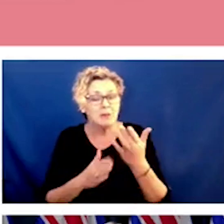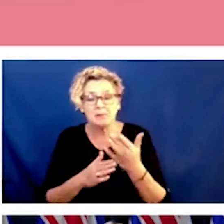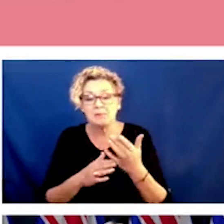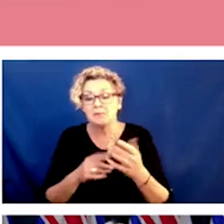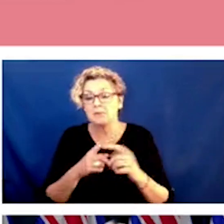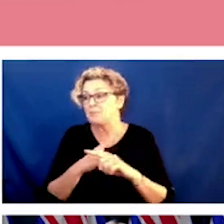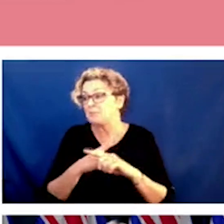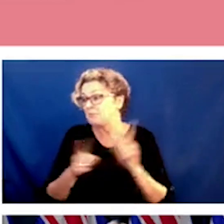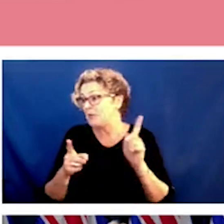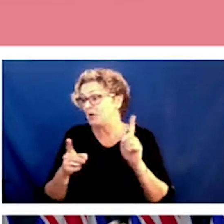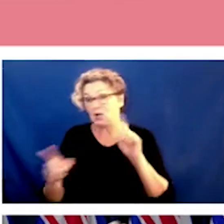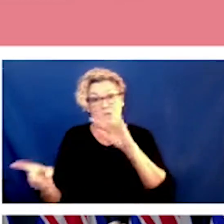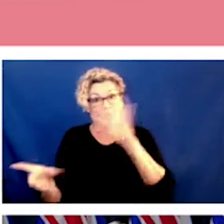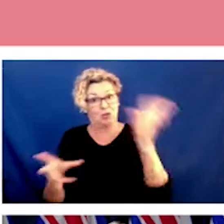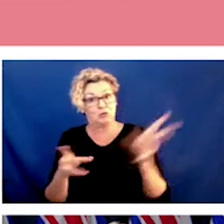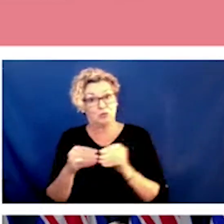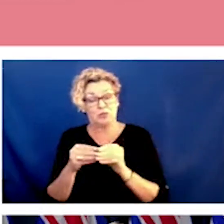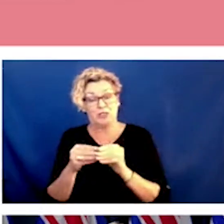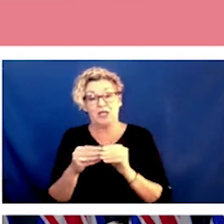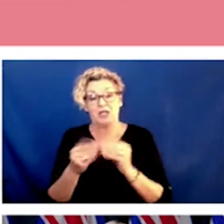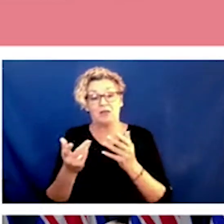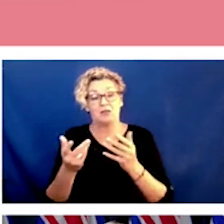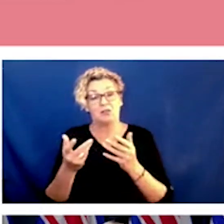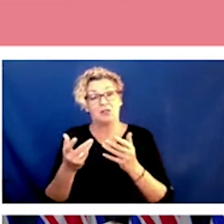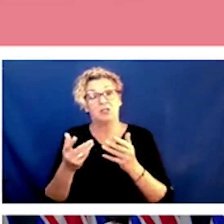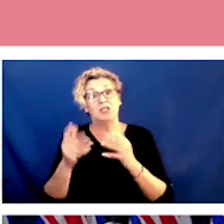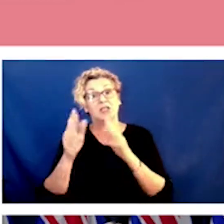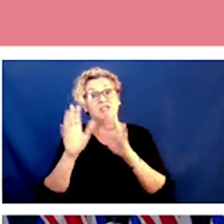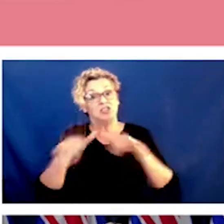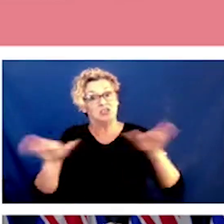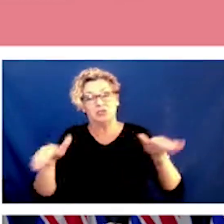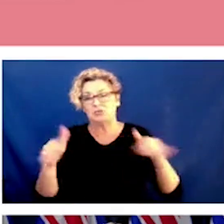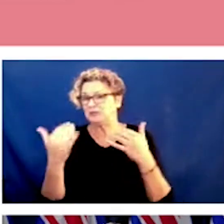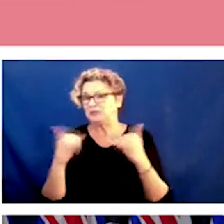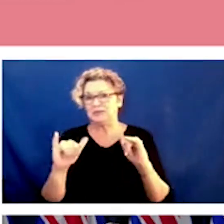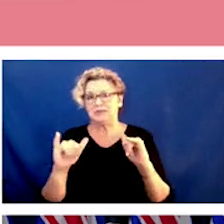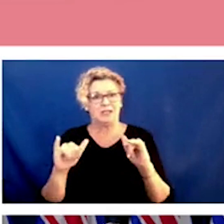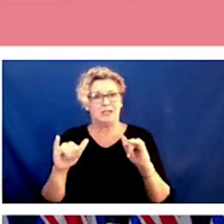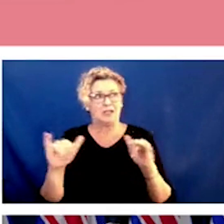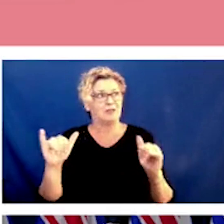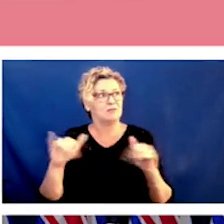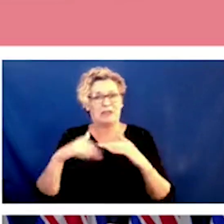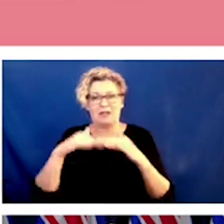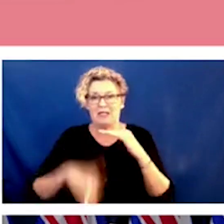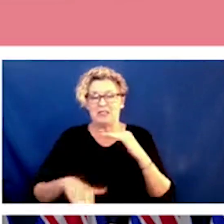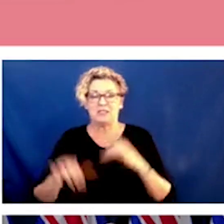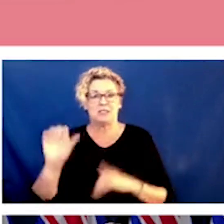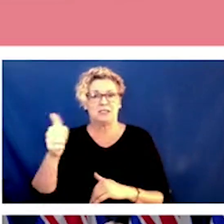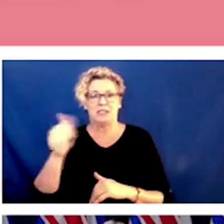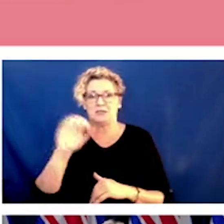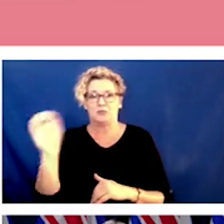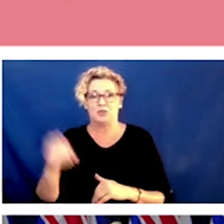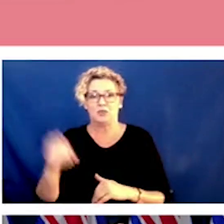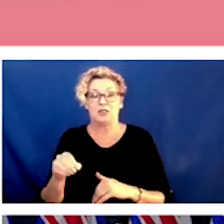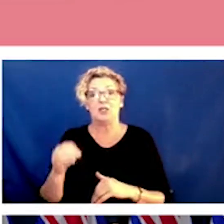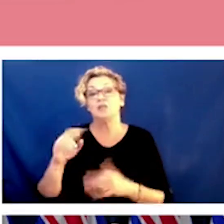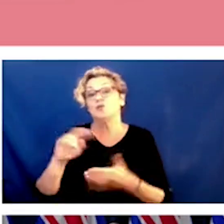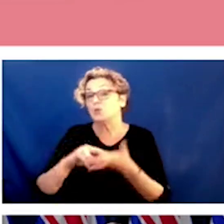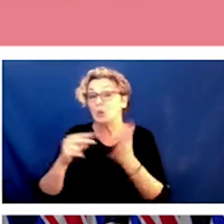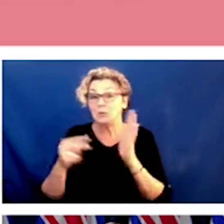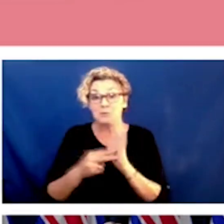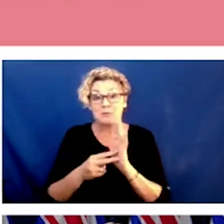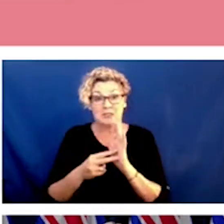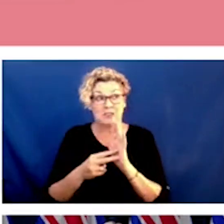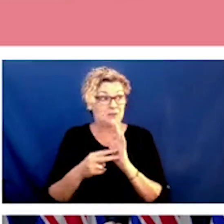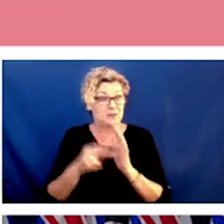students, educators, staff are back in our schools across the province since early September. And we also